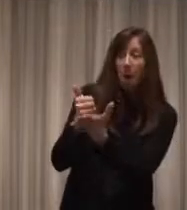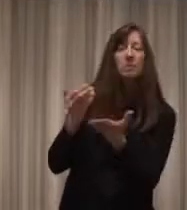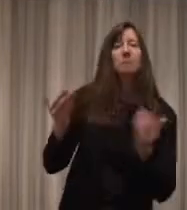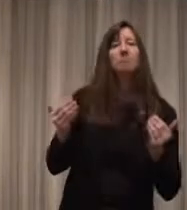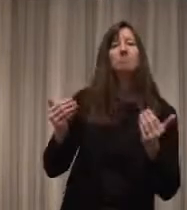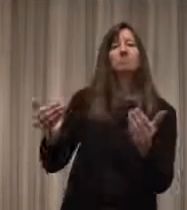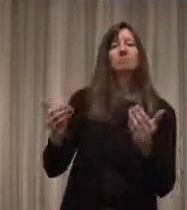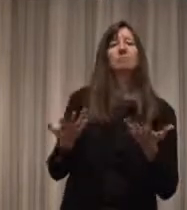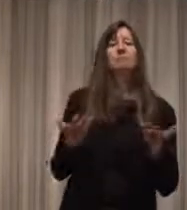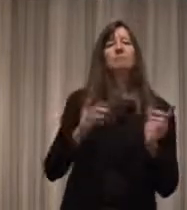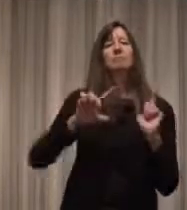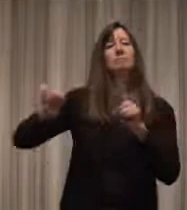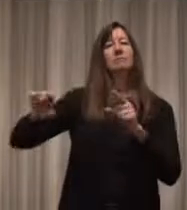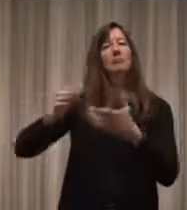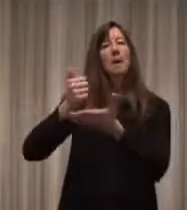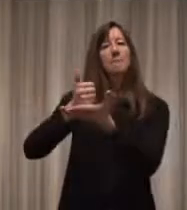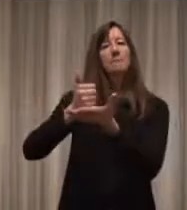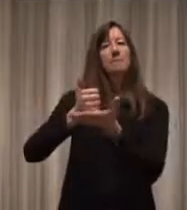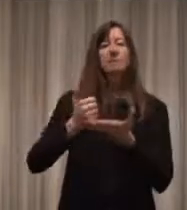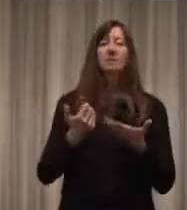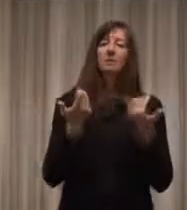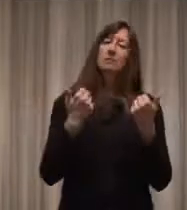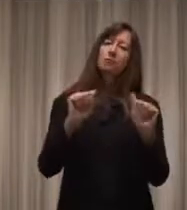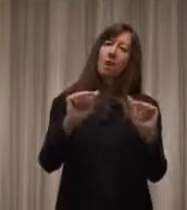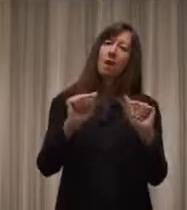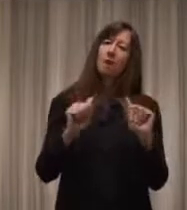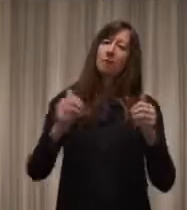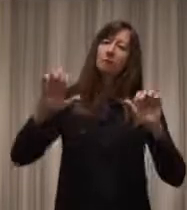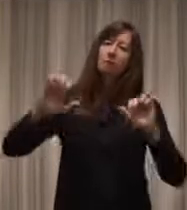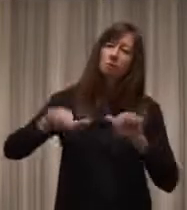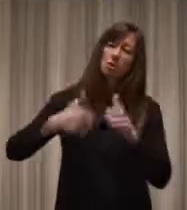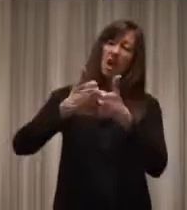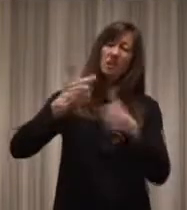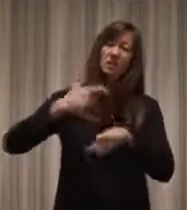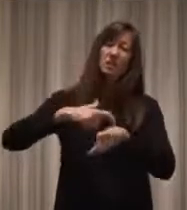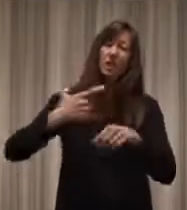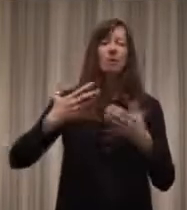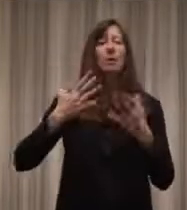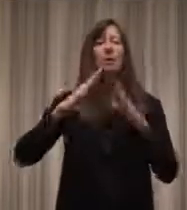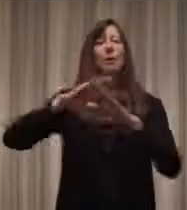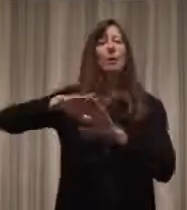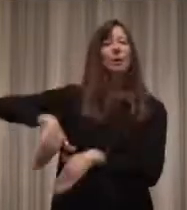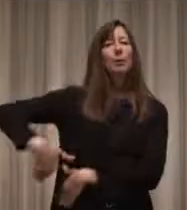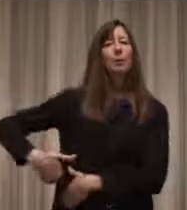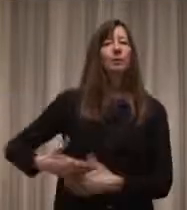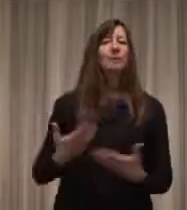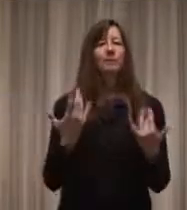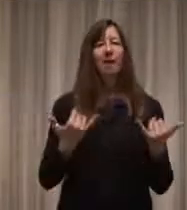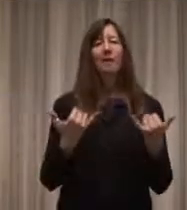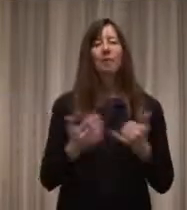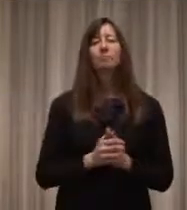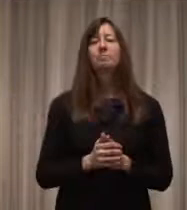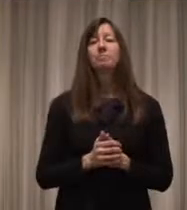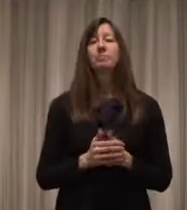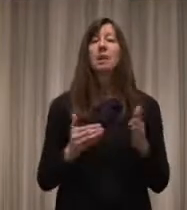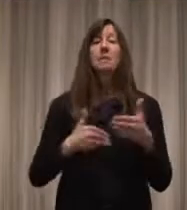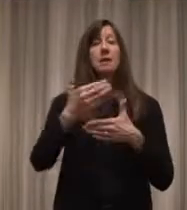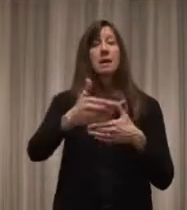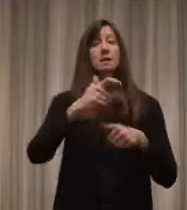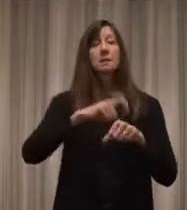through all the aspects of this really challenging period together. Our next update will be on Thursday at 3